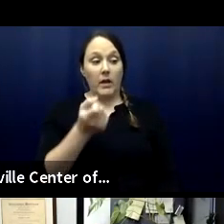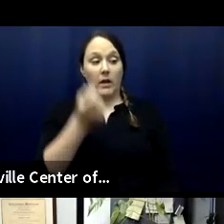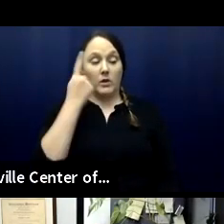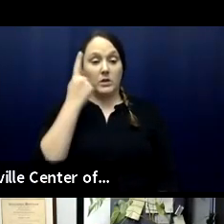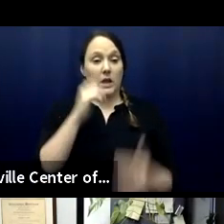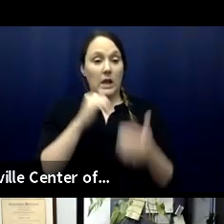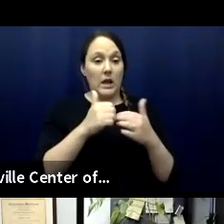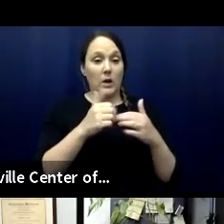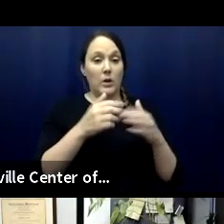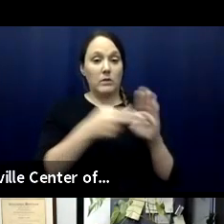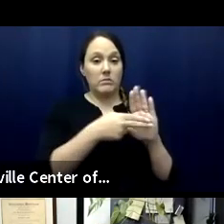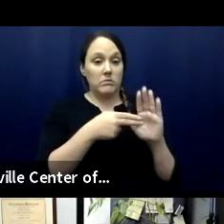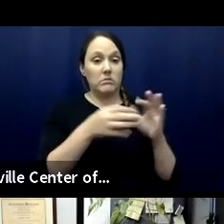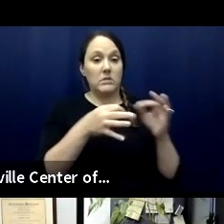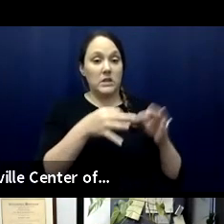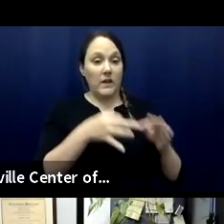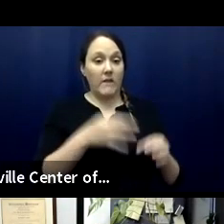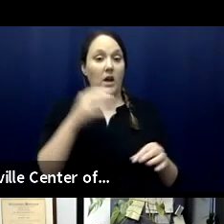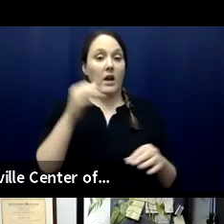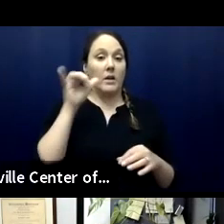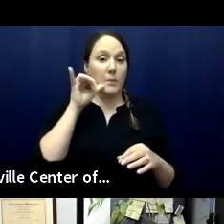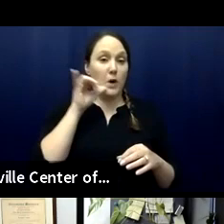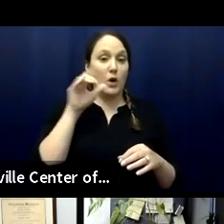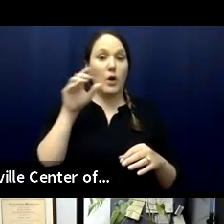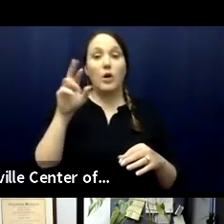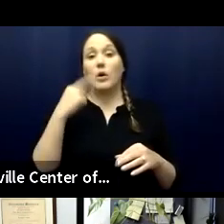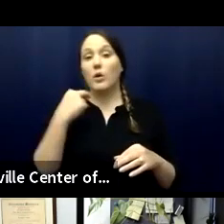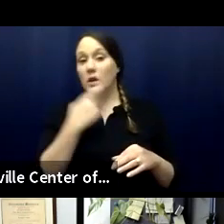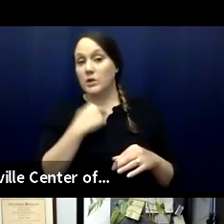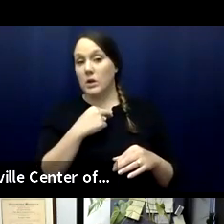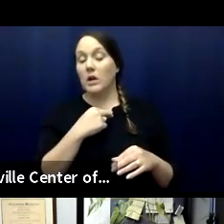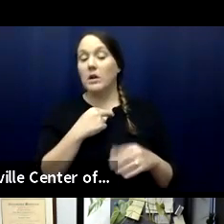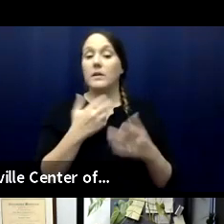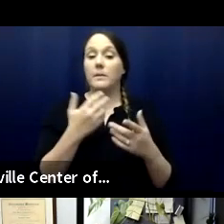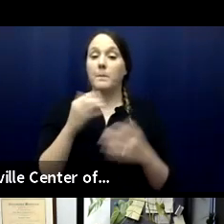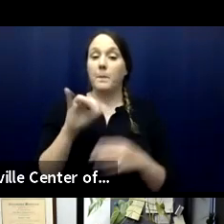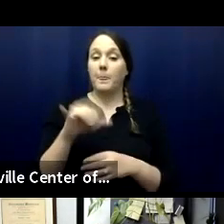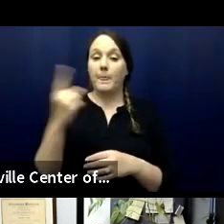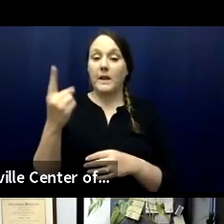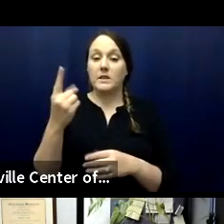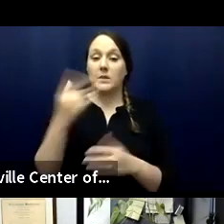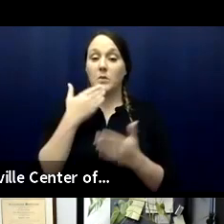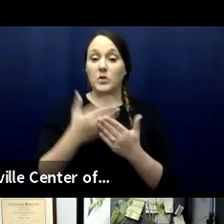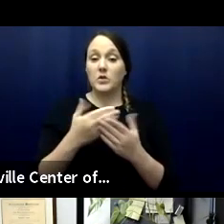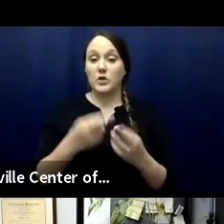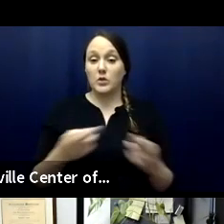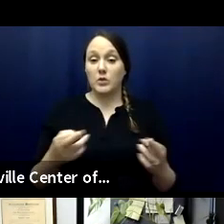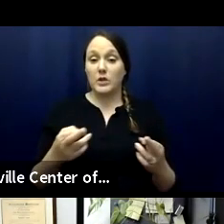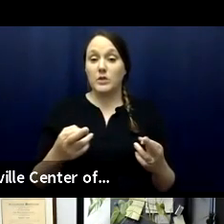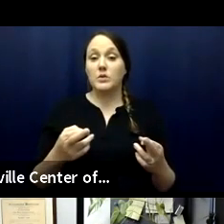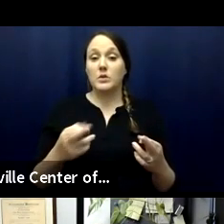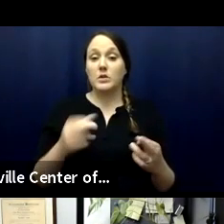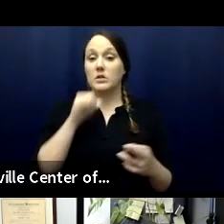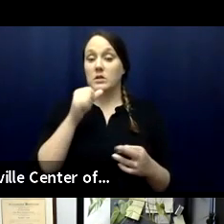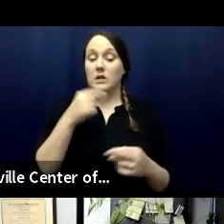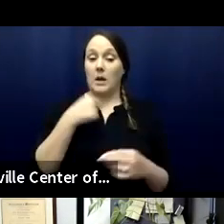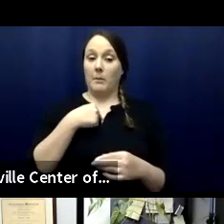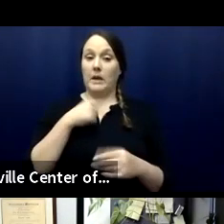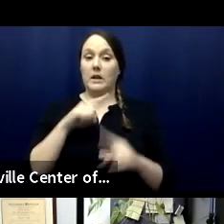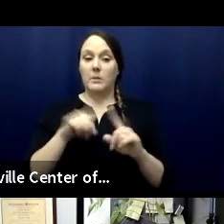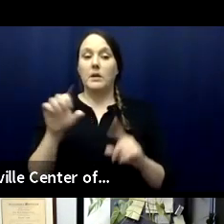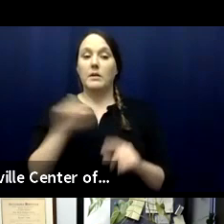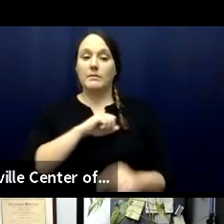define bars and restaurants and things like that. So that's something that would be a resource. That's not talking to me, that's talking to my